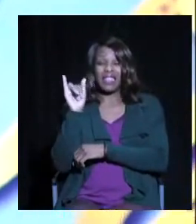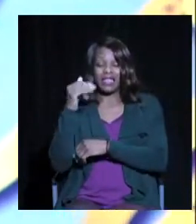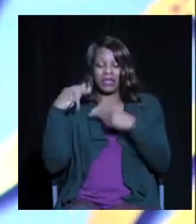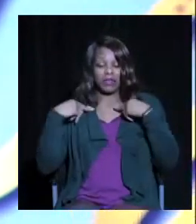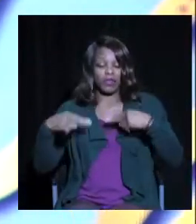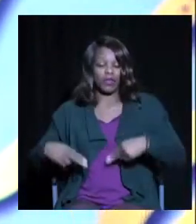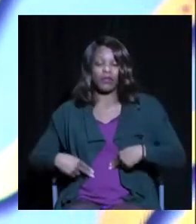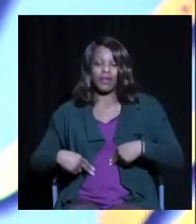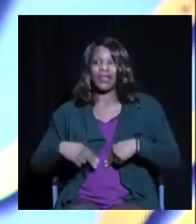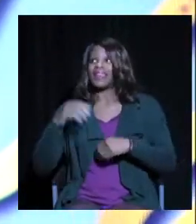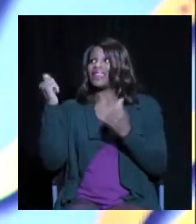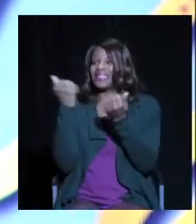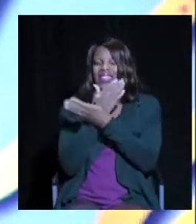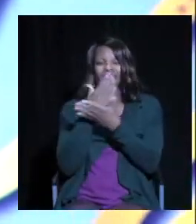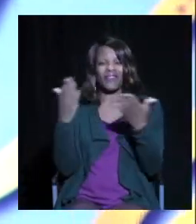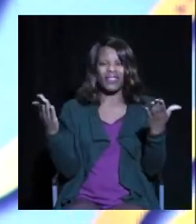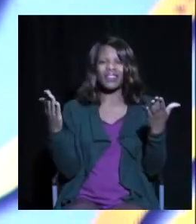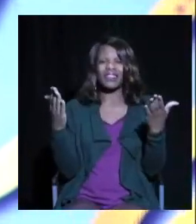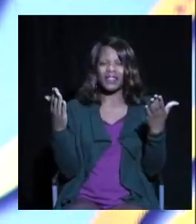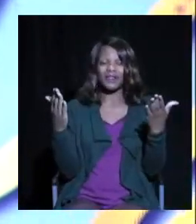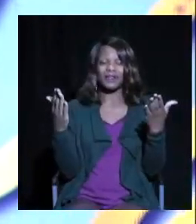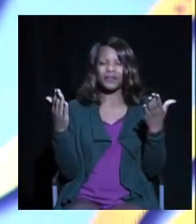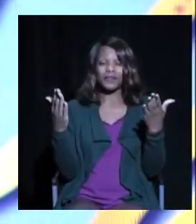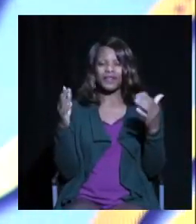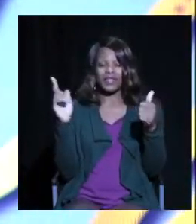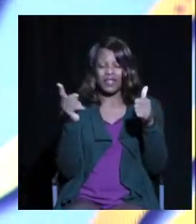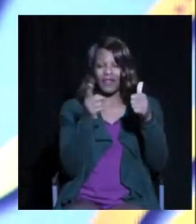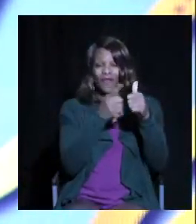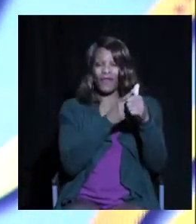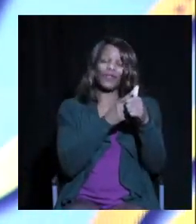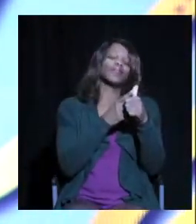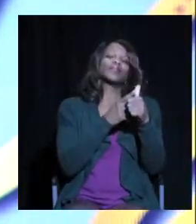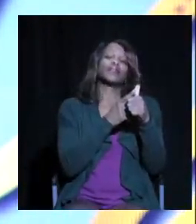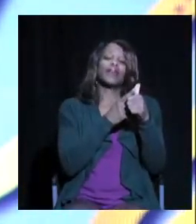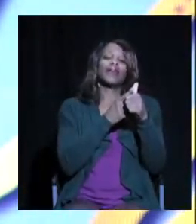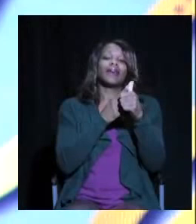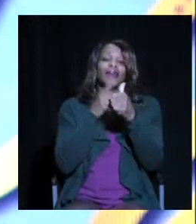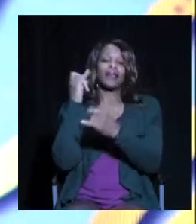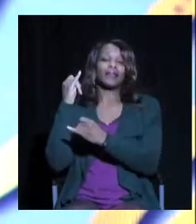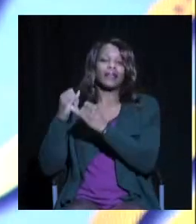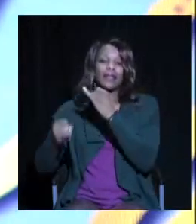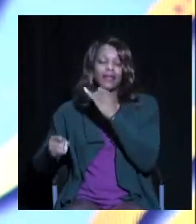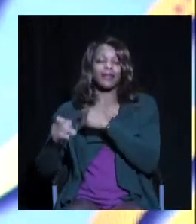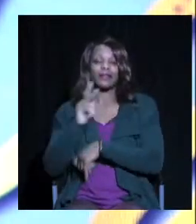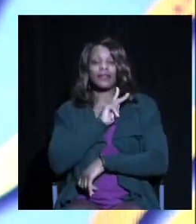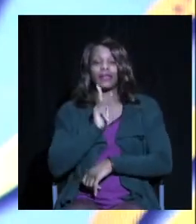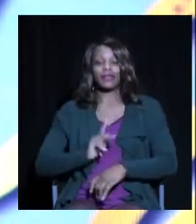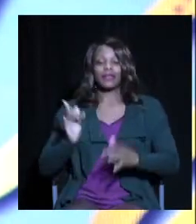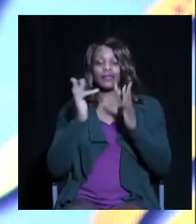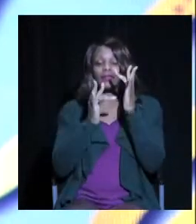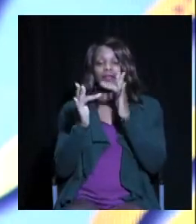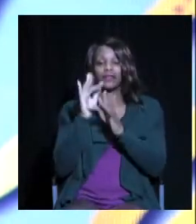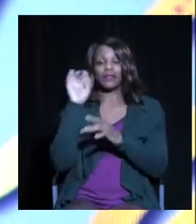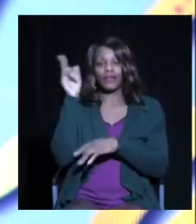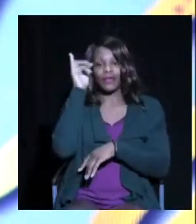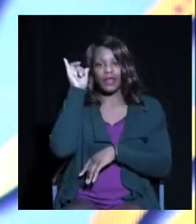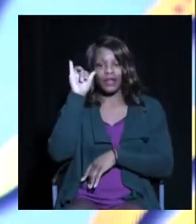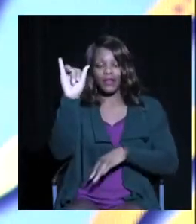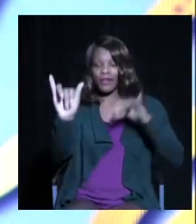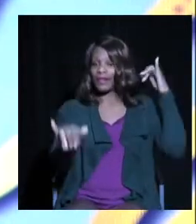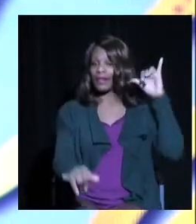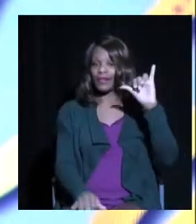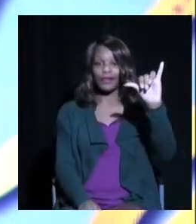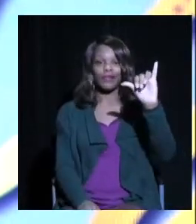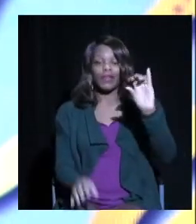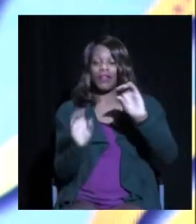whole picture. He's the main idea. He's the first mover, and he is the sovereign king forever and ever. There